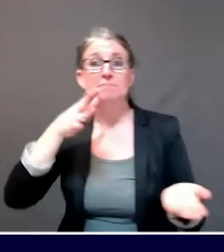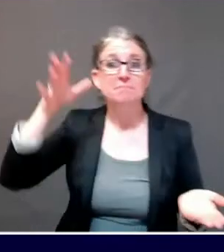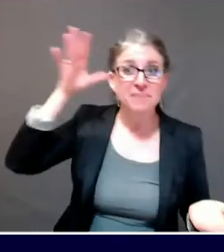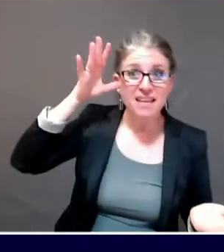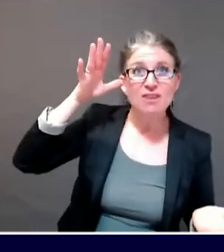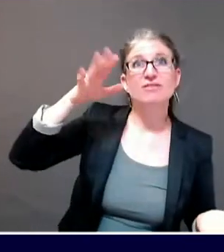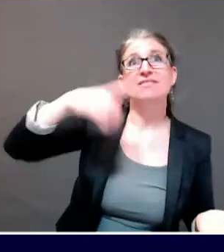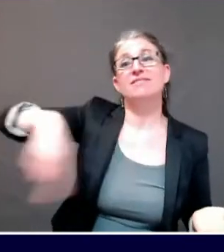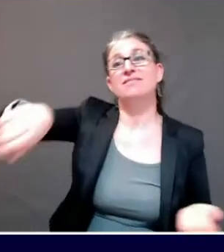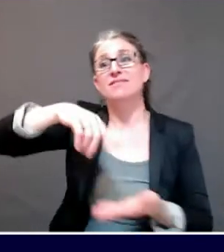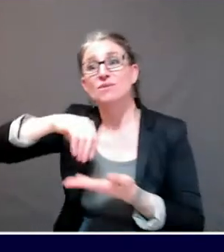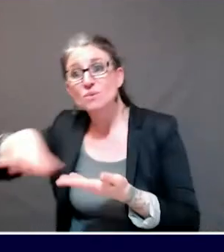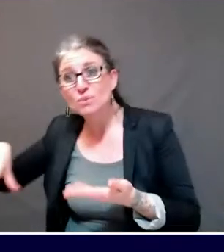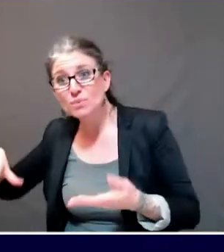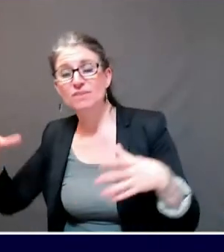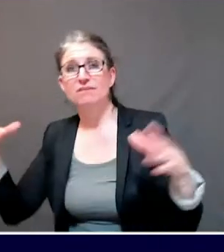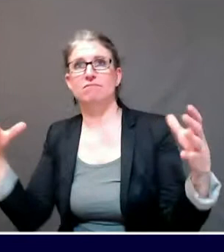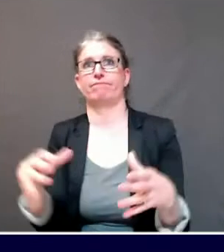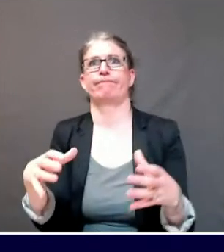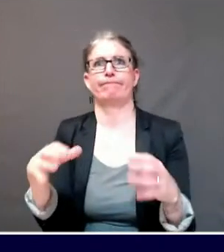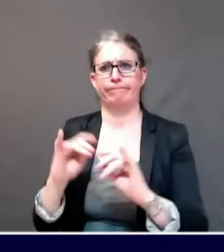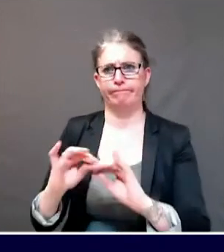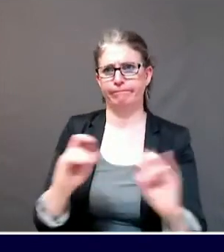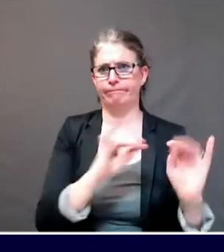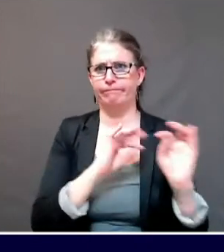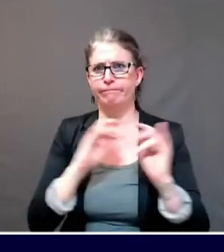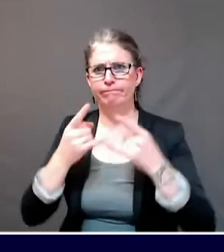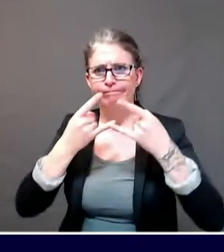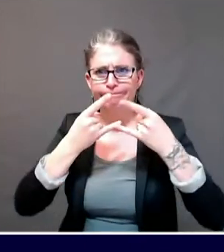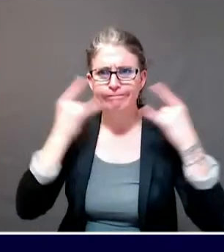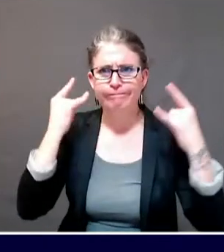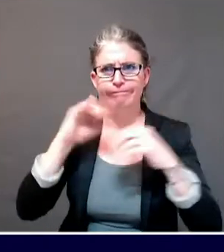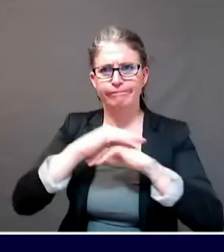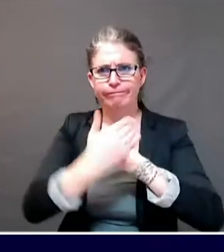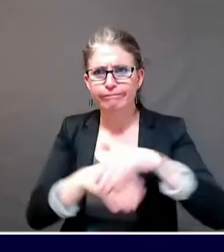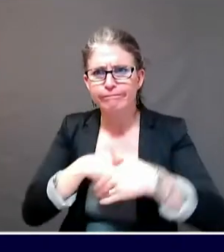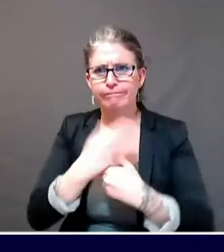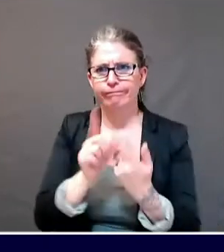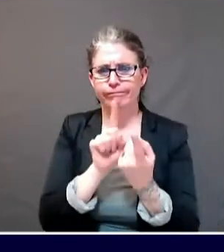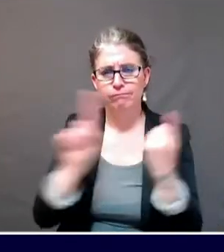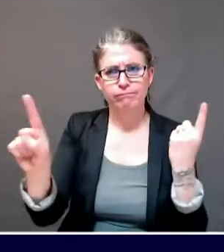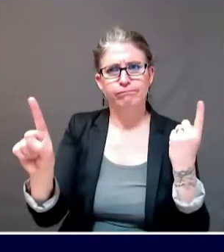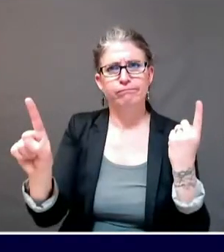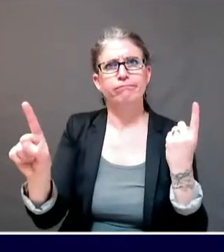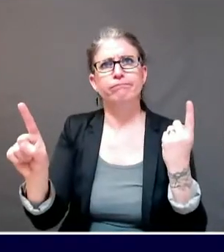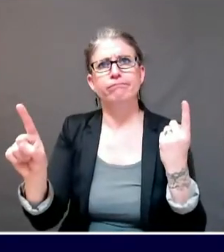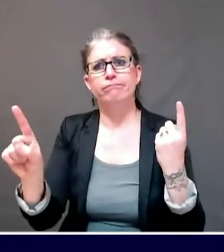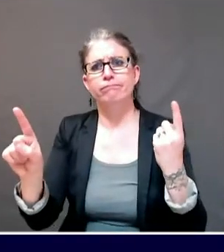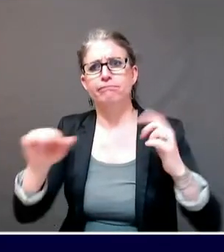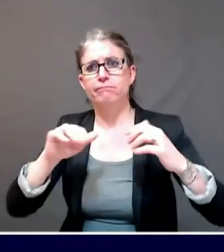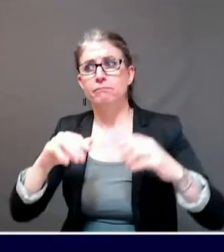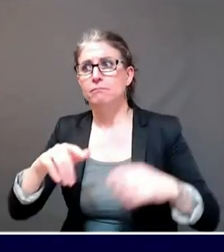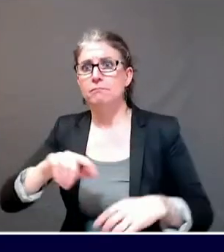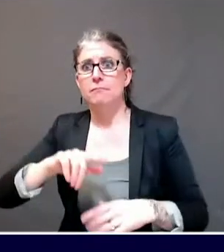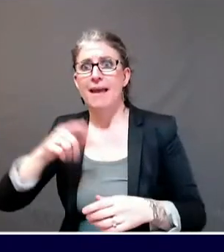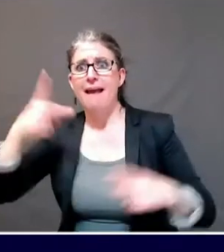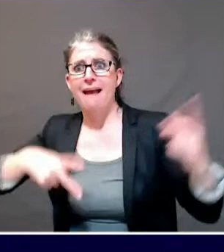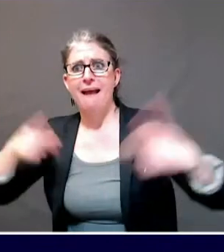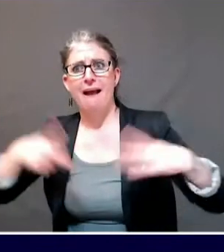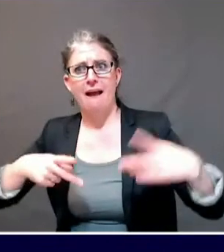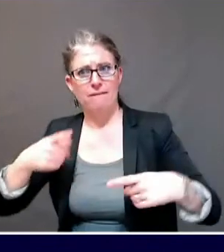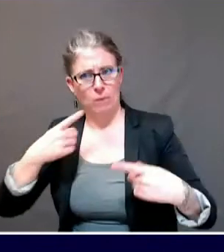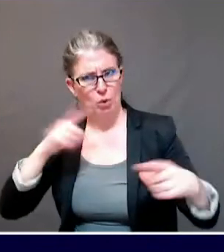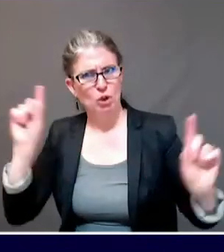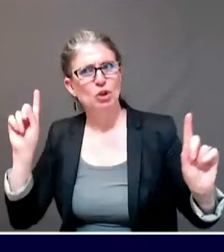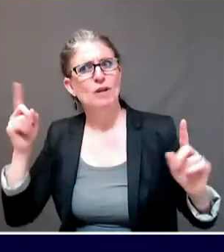stay distant. To me, that's one of the positive findings that was unexpected about the pandemic. And then I